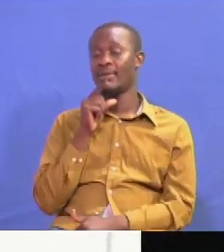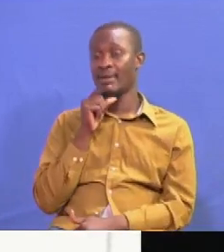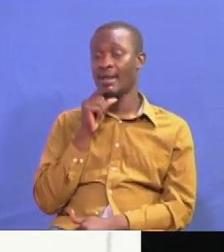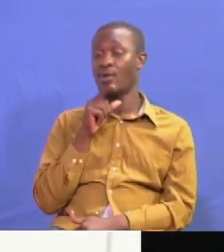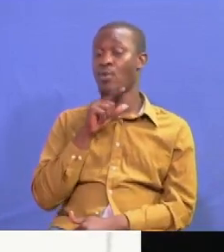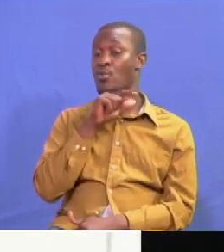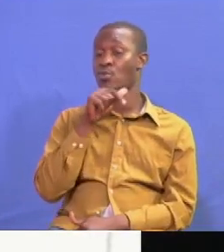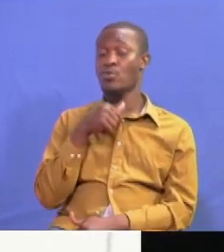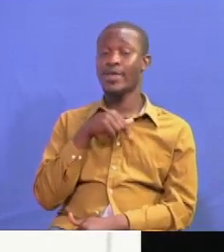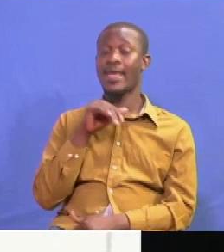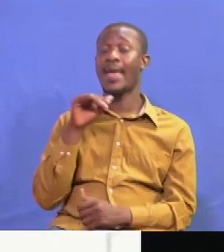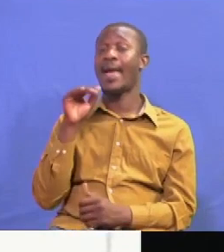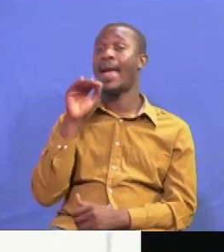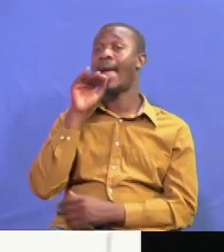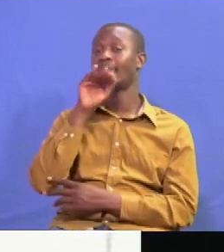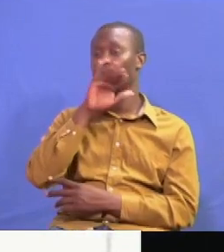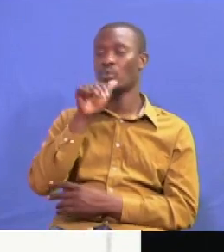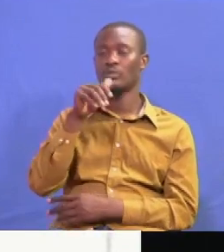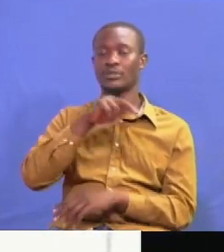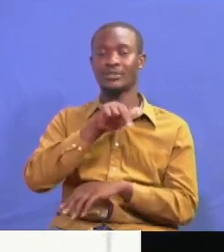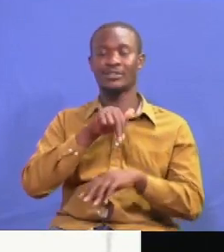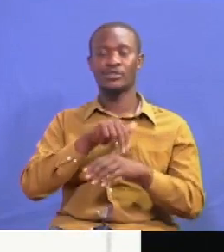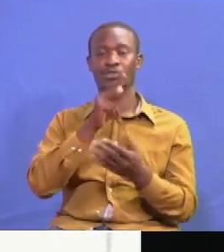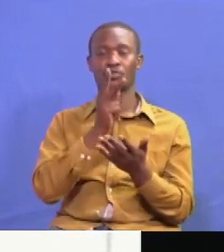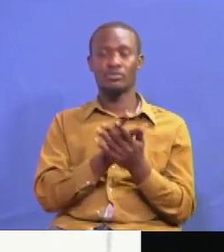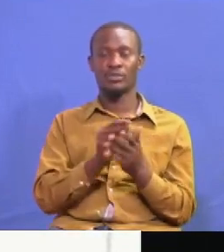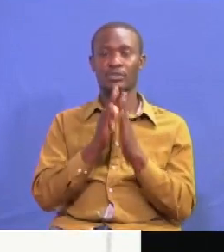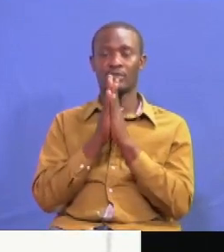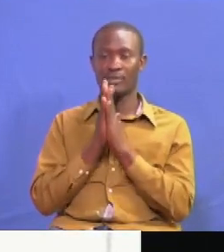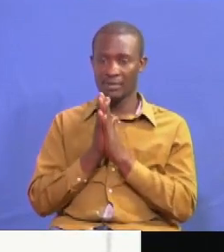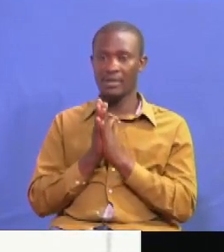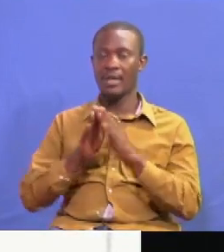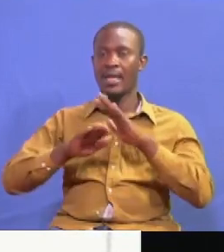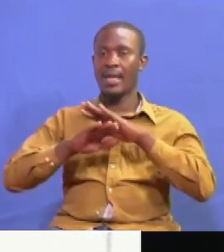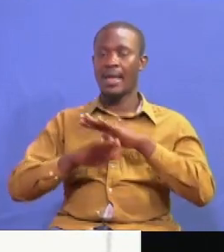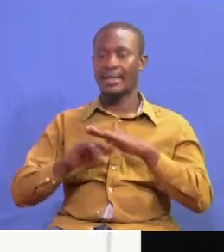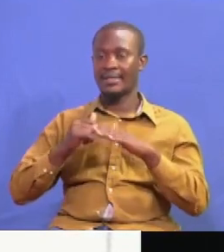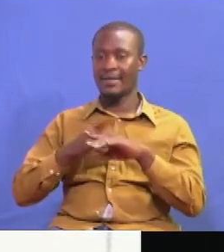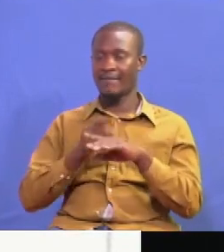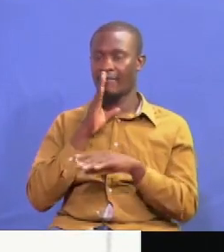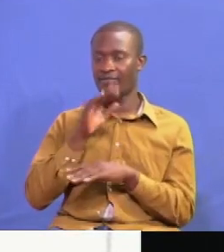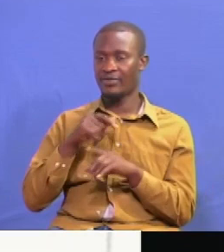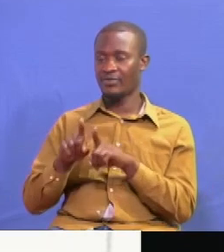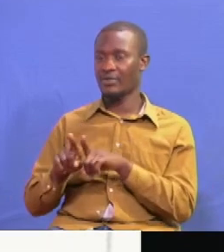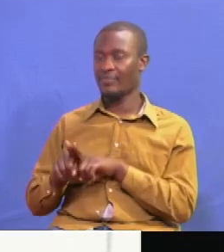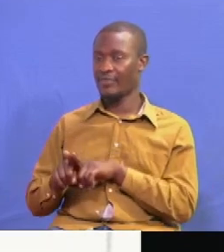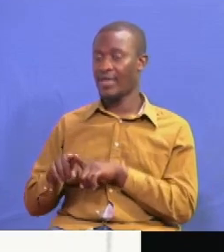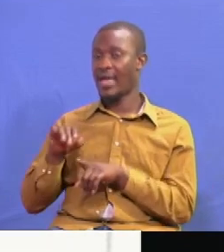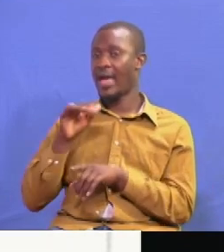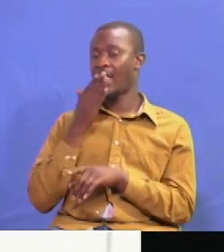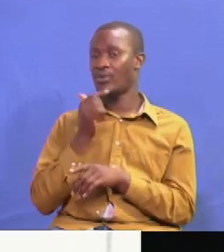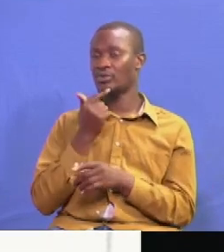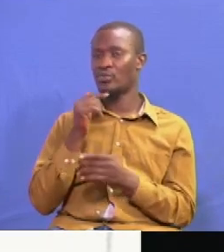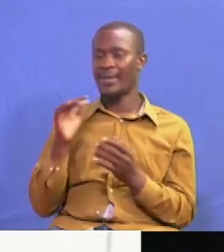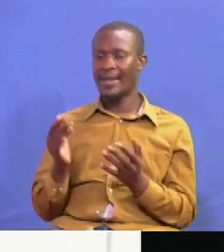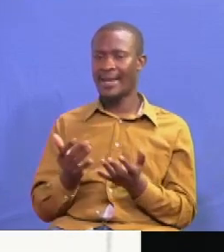we urge the whole nation to put us in prayers. And as I finish on the same, I'd like to encourage